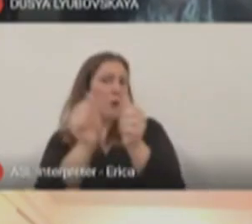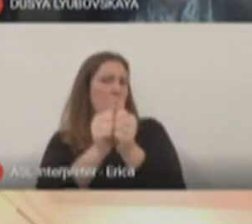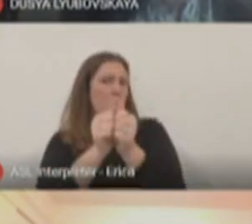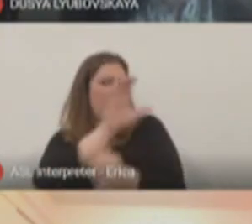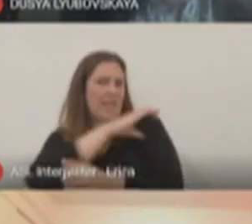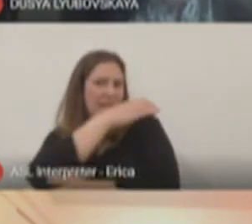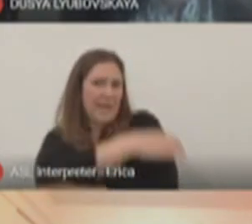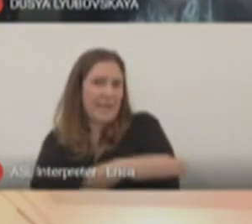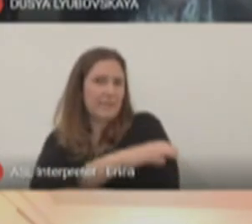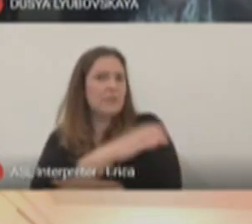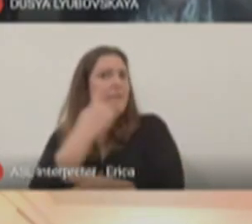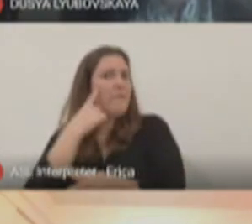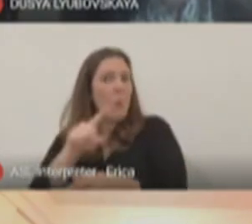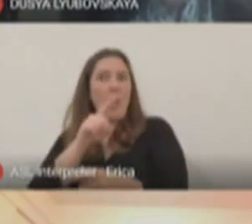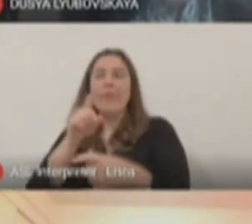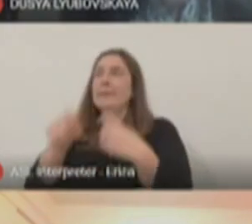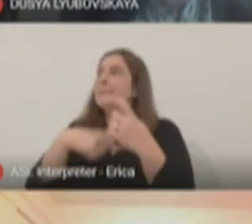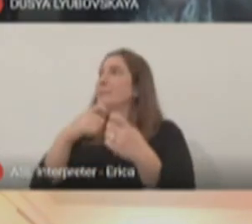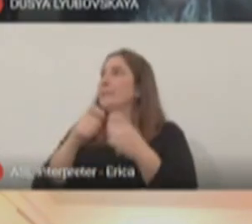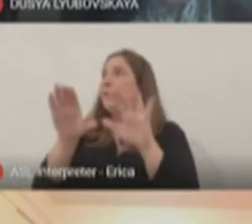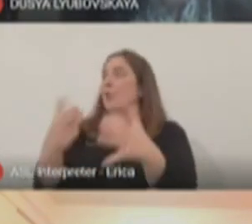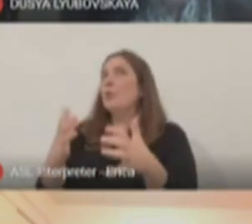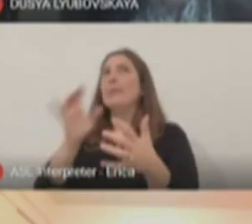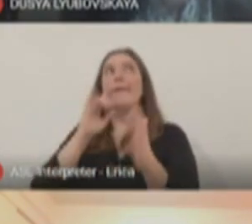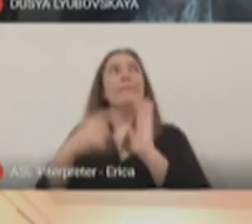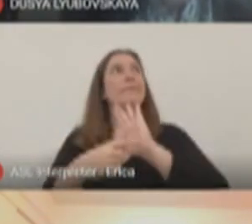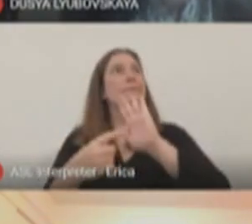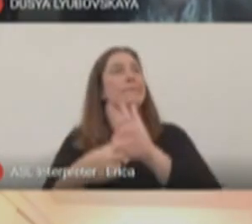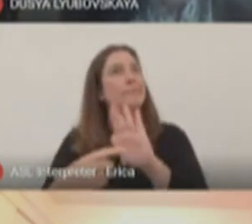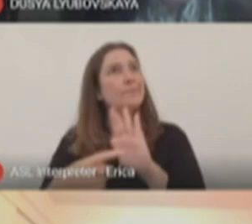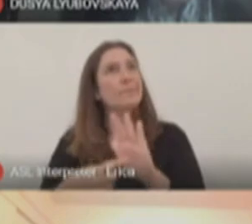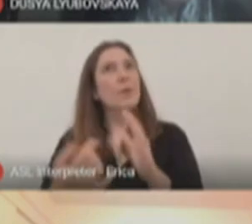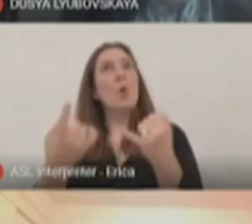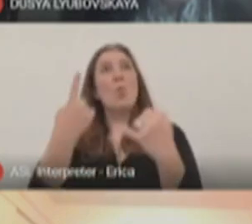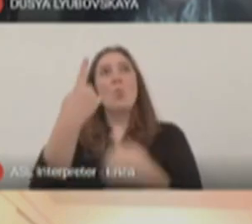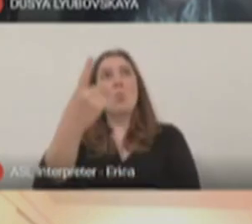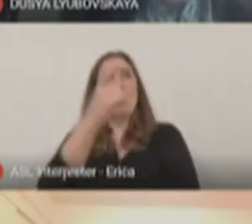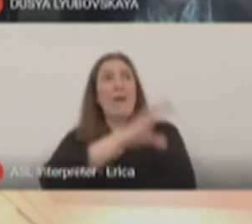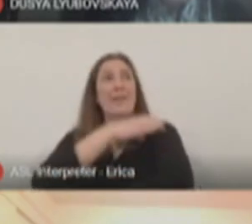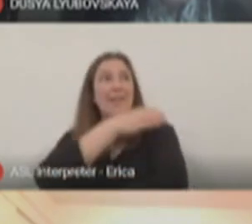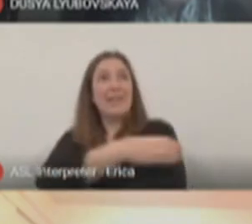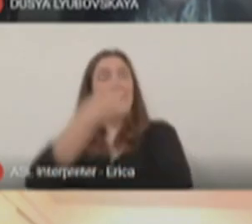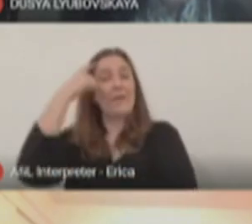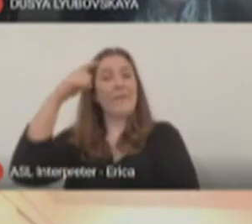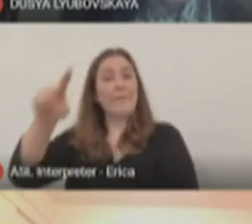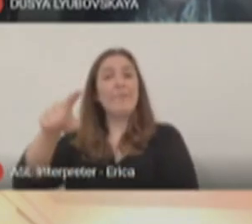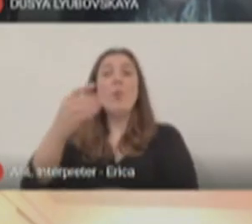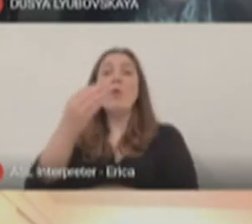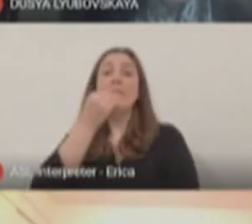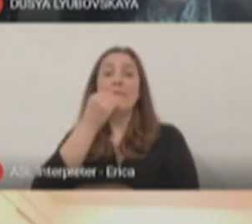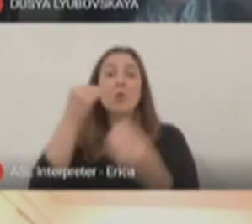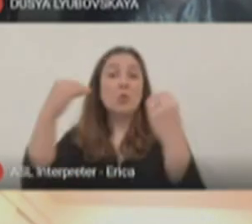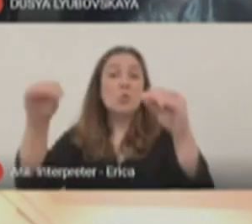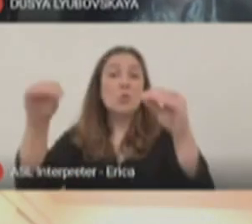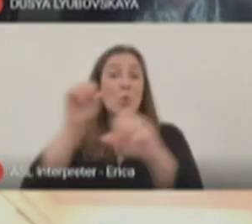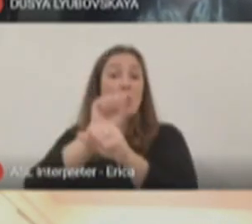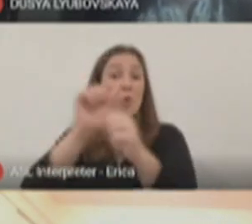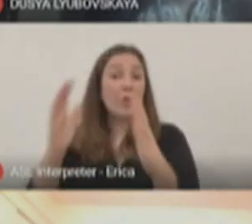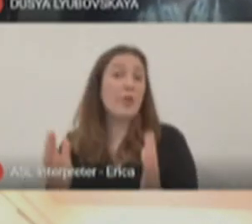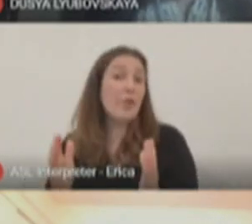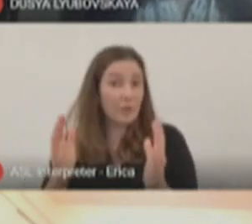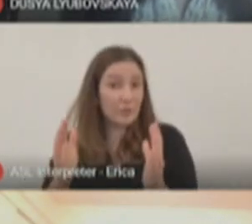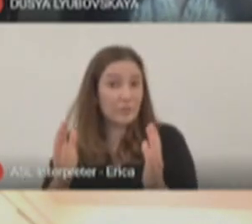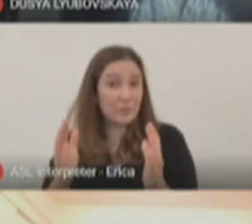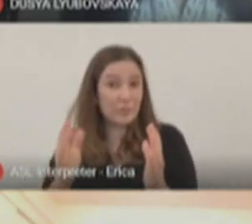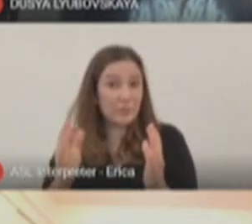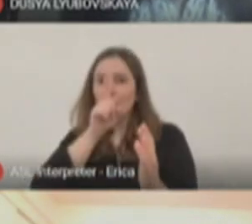targeted access. For example, we're doing a vaccination clinic for grocery store workers this week, really trying